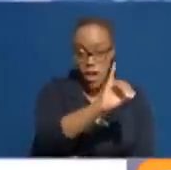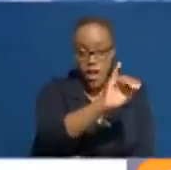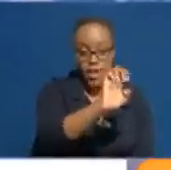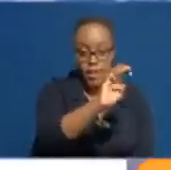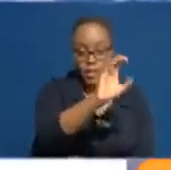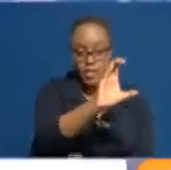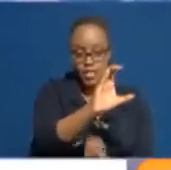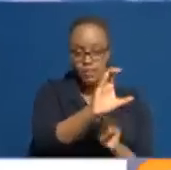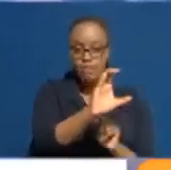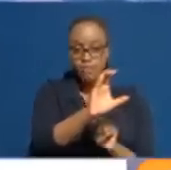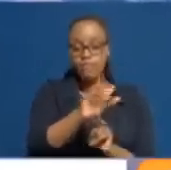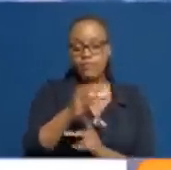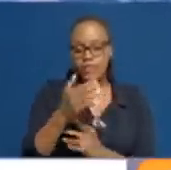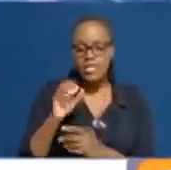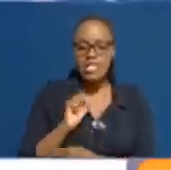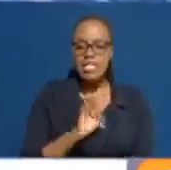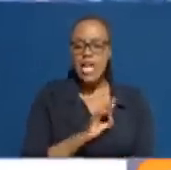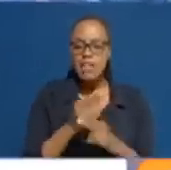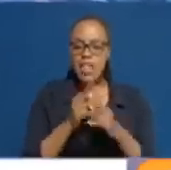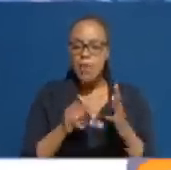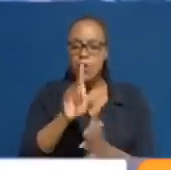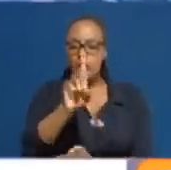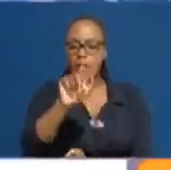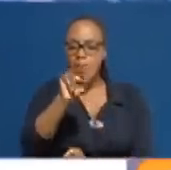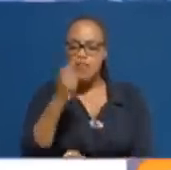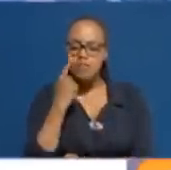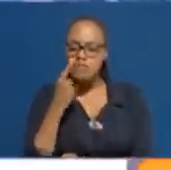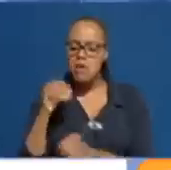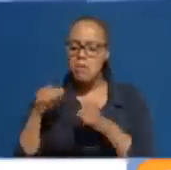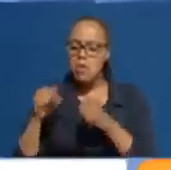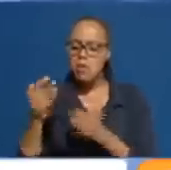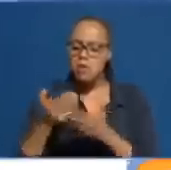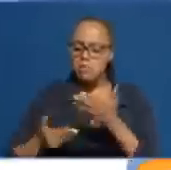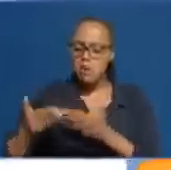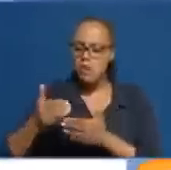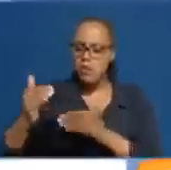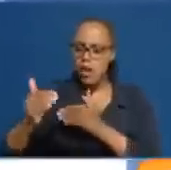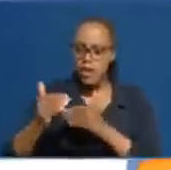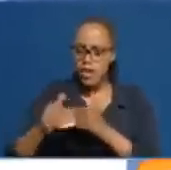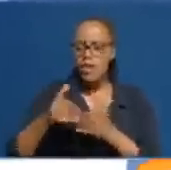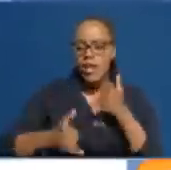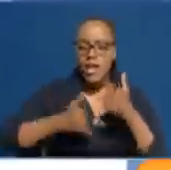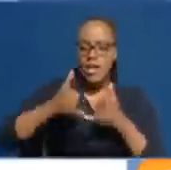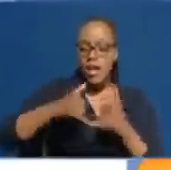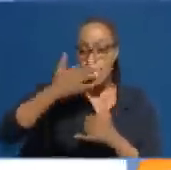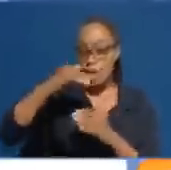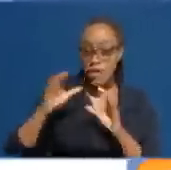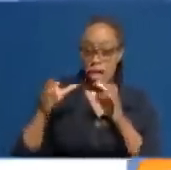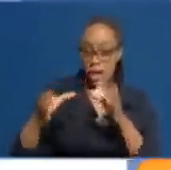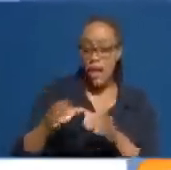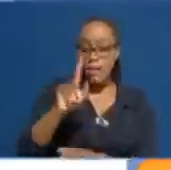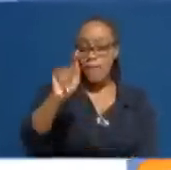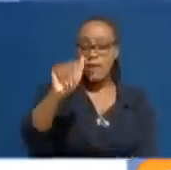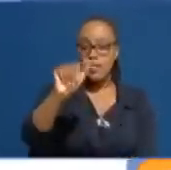officer Daniel Mbolu Musyoka is captured speaking to a boda-boda operator near an entertainment joint in Tasia area